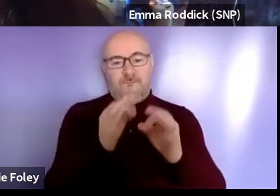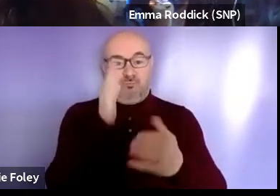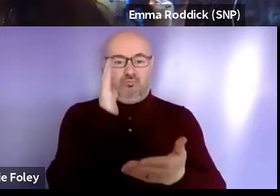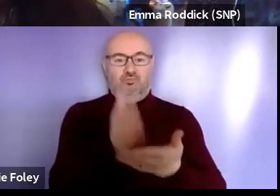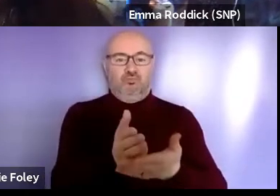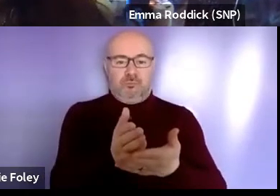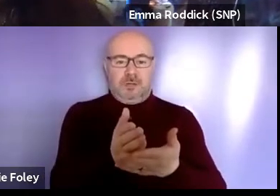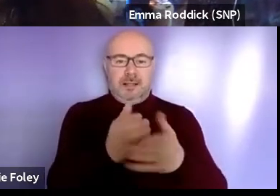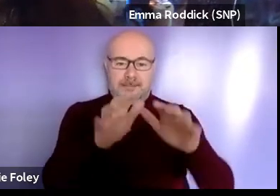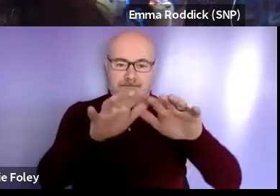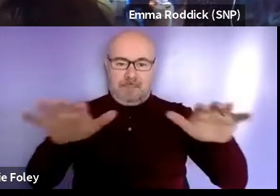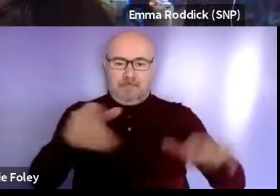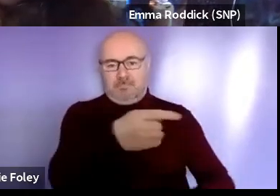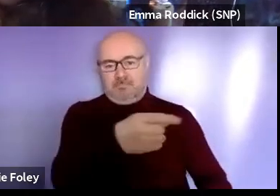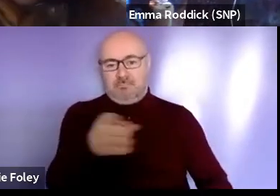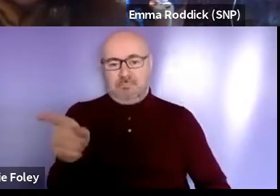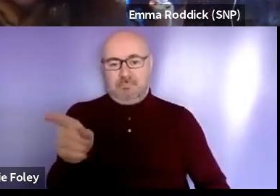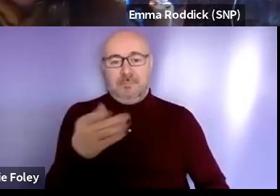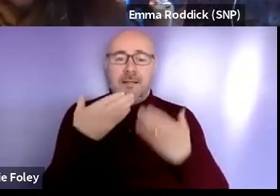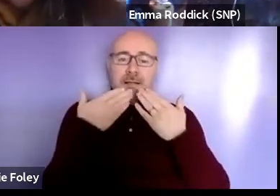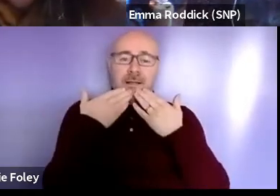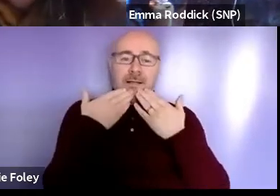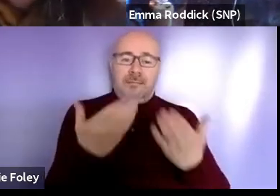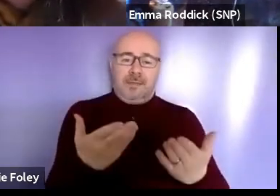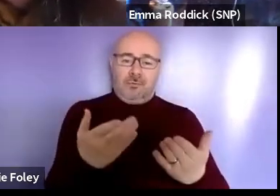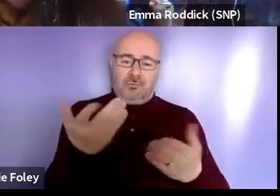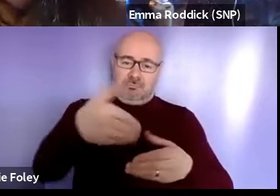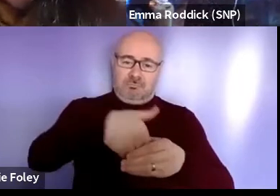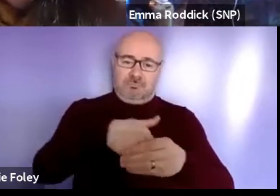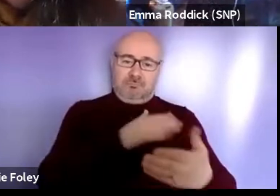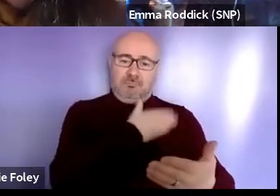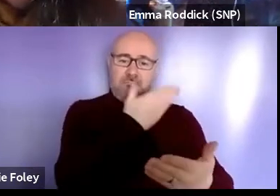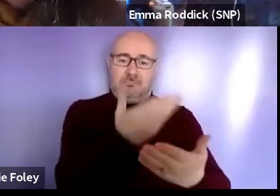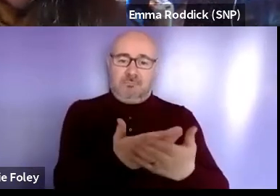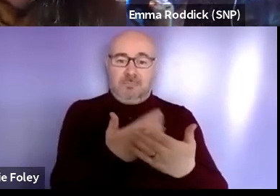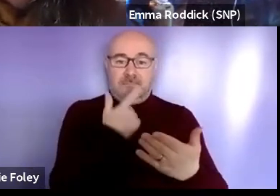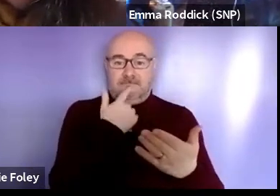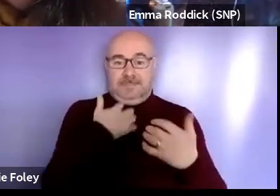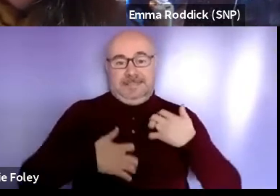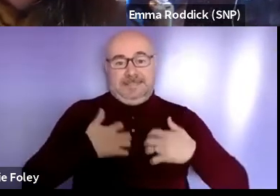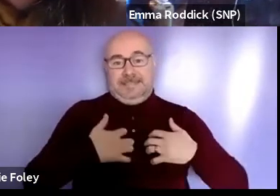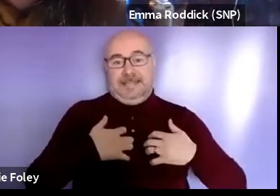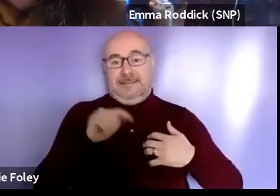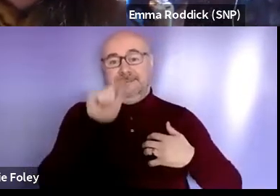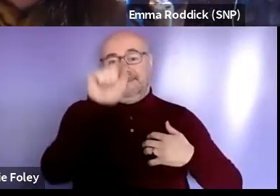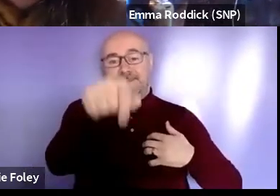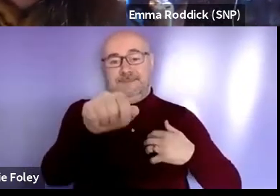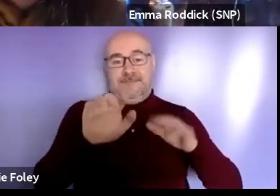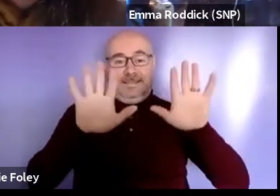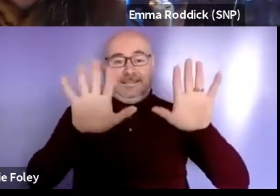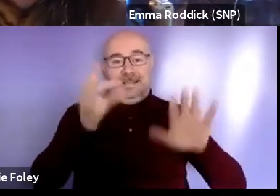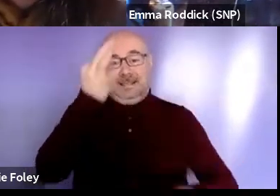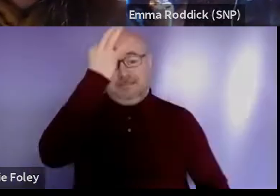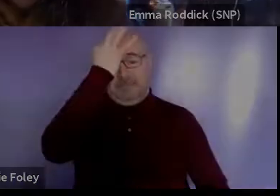so much for your participation so far. I'm very much looking forward to picking up the discussion in 10 minutes time. See you